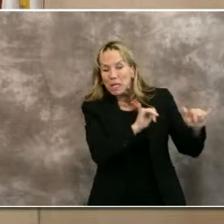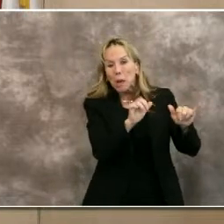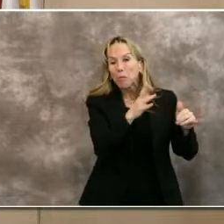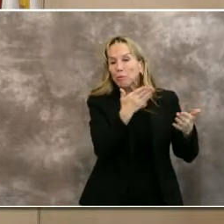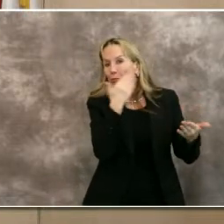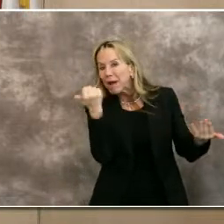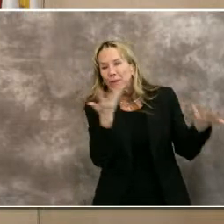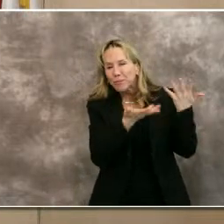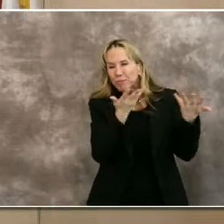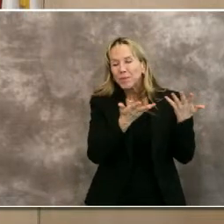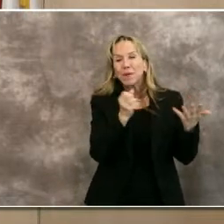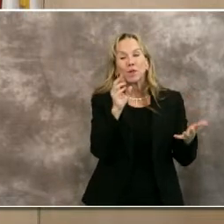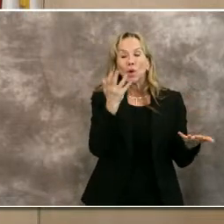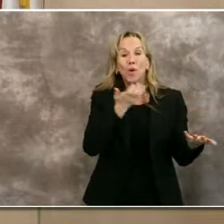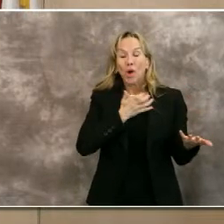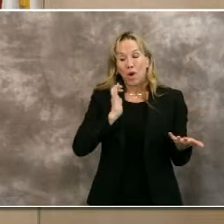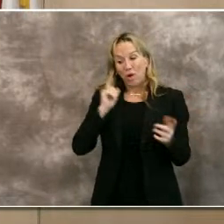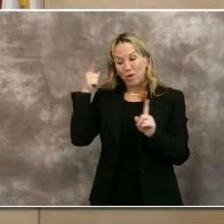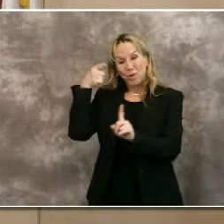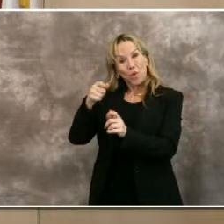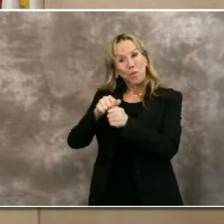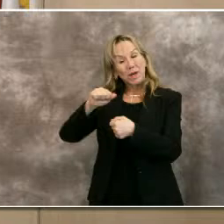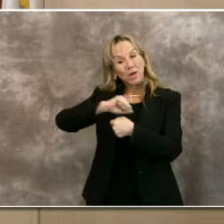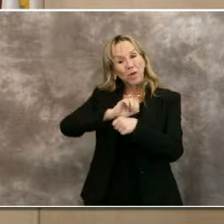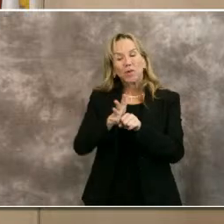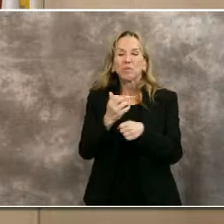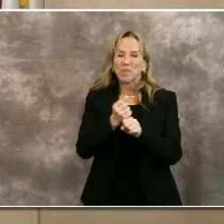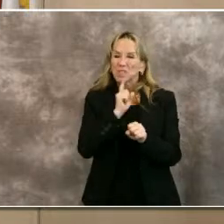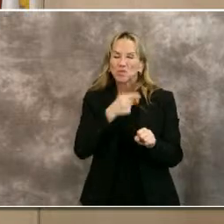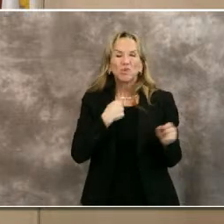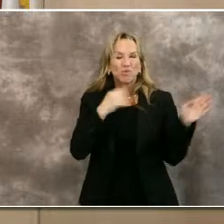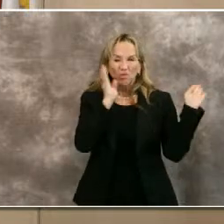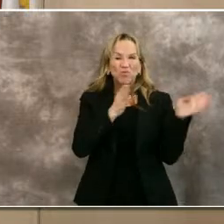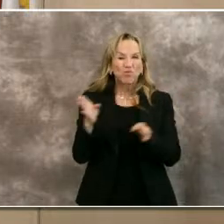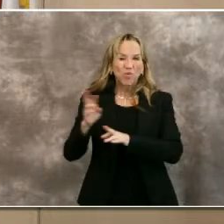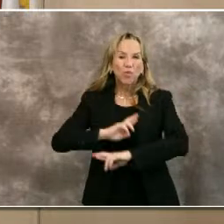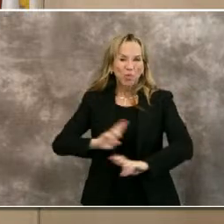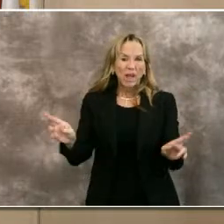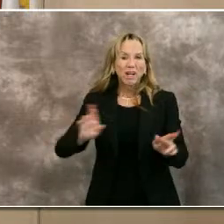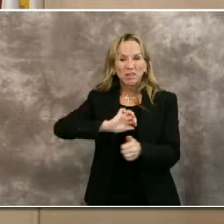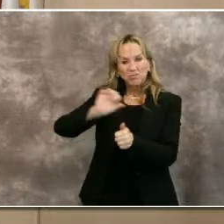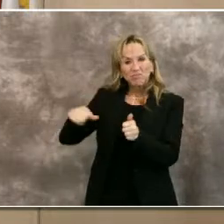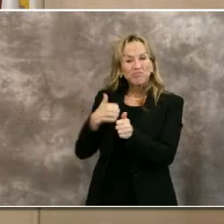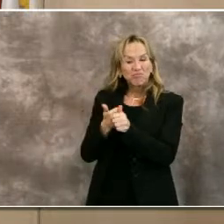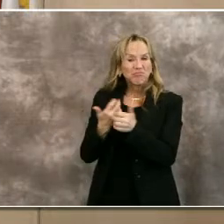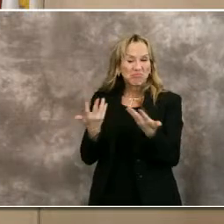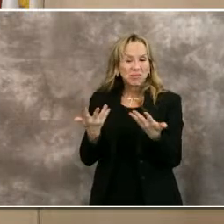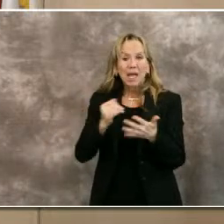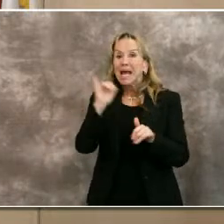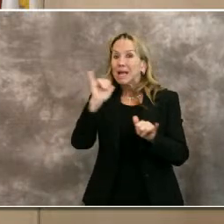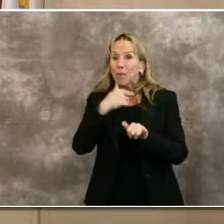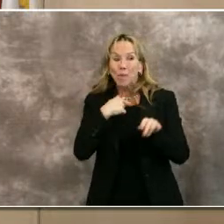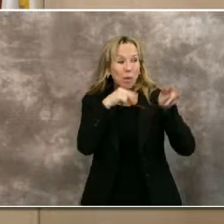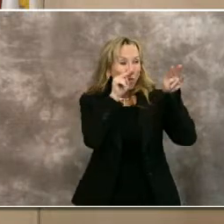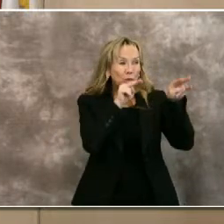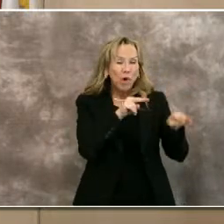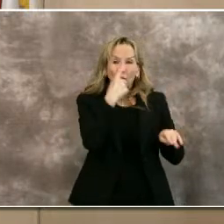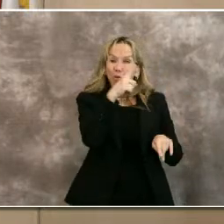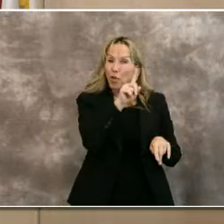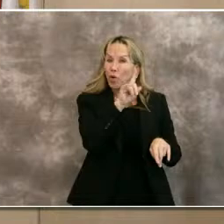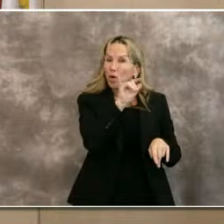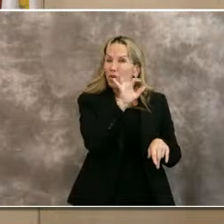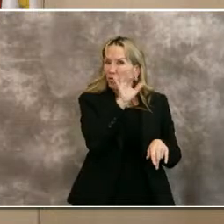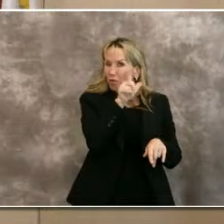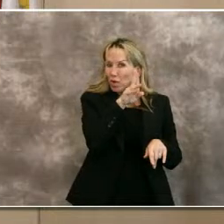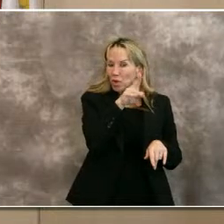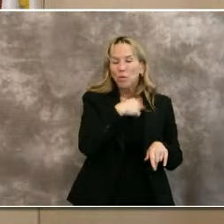make sure that we're ready, and the same lessons and strategies that we use to monitor influenza will be used